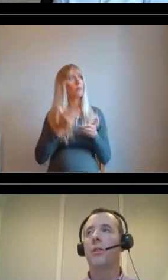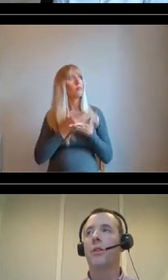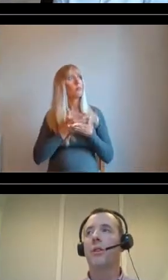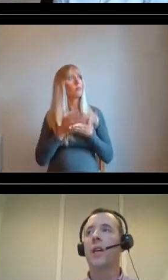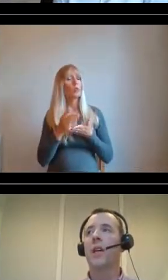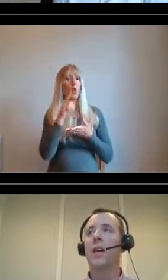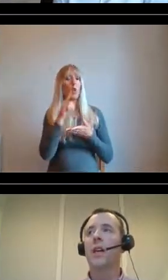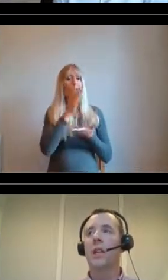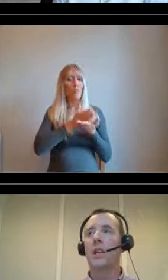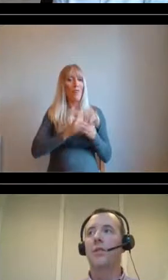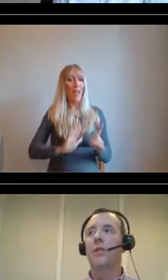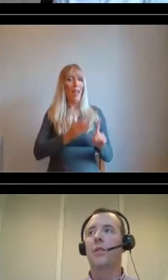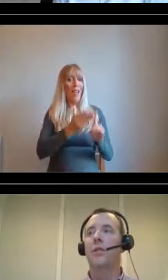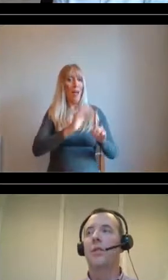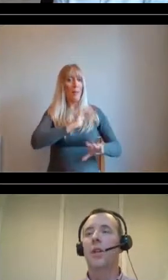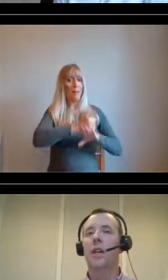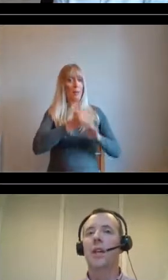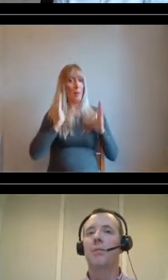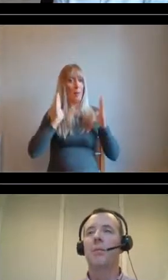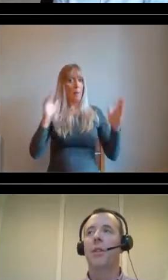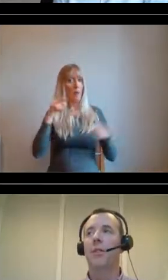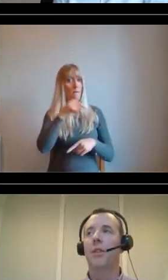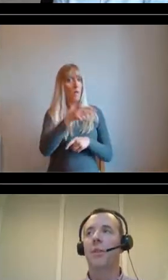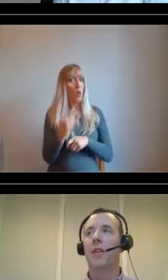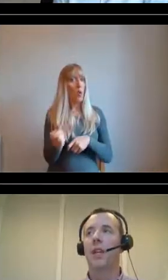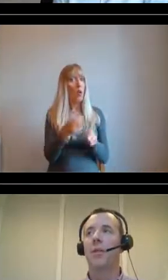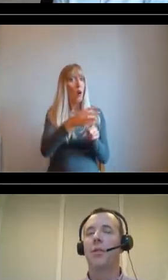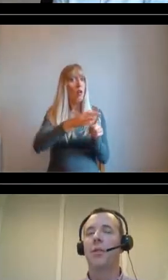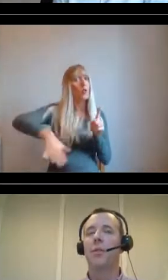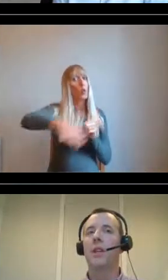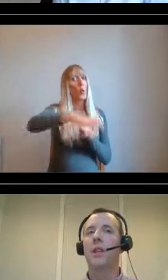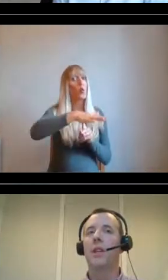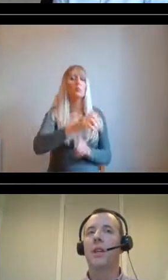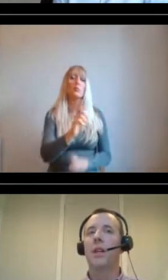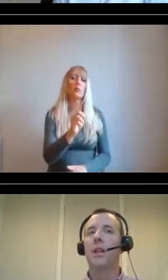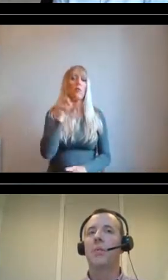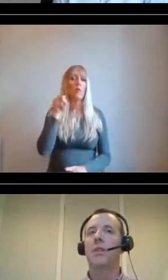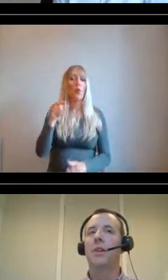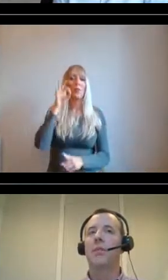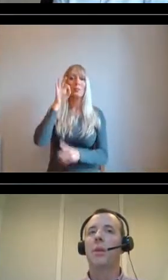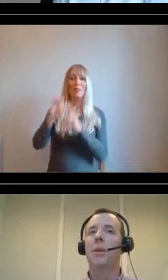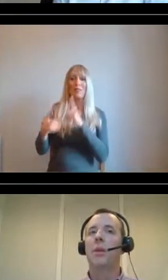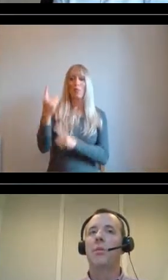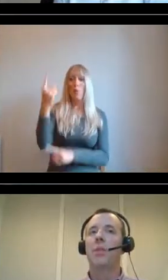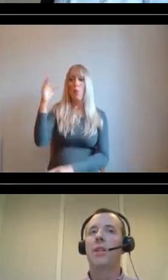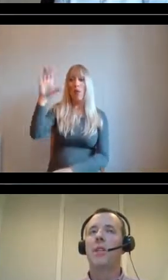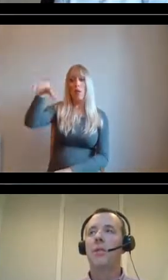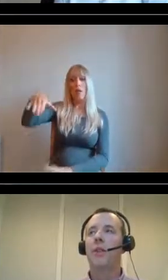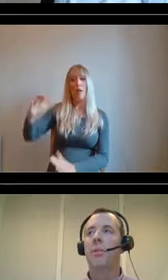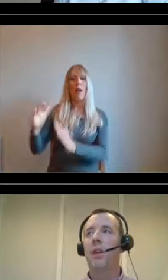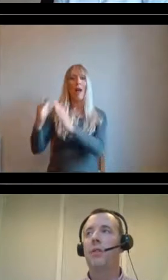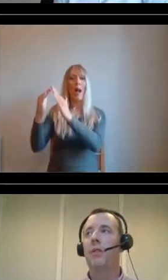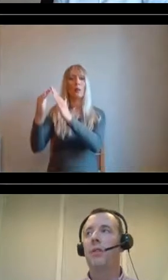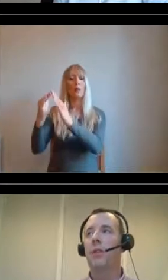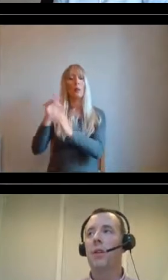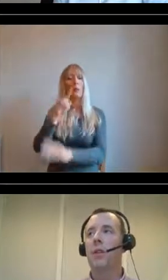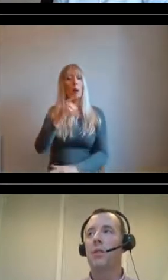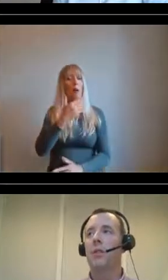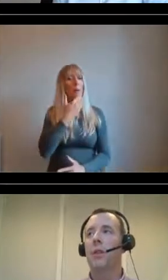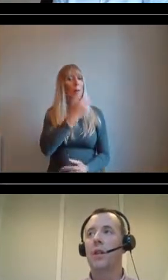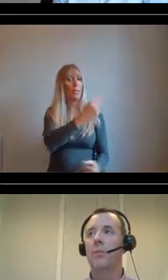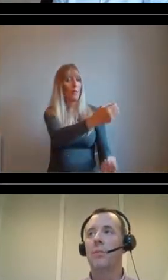golf course per se, it's for that particular property. But please do feedback